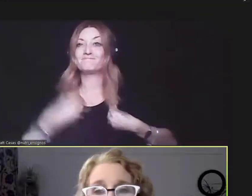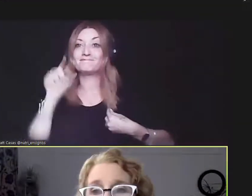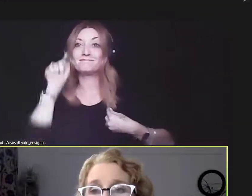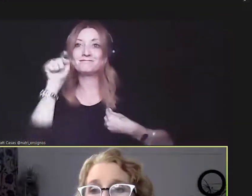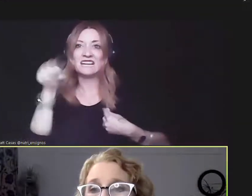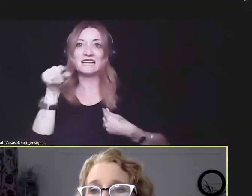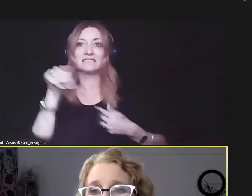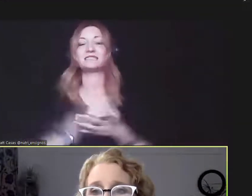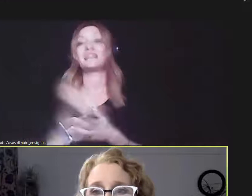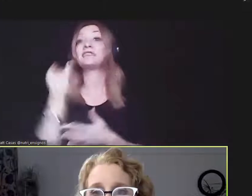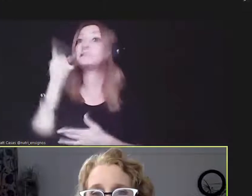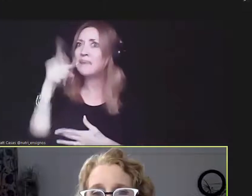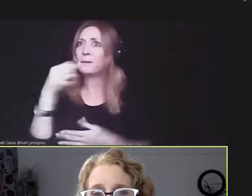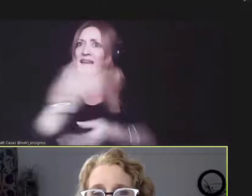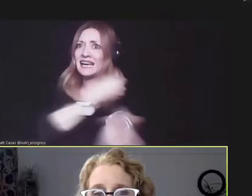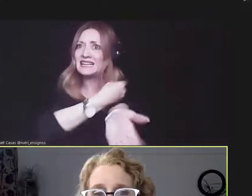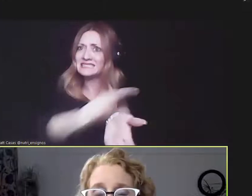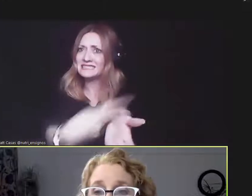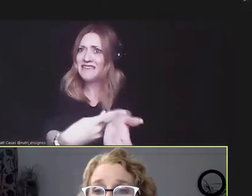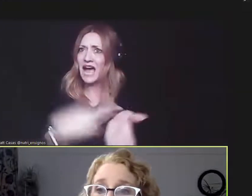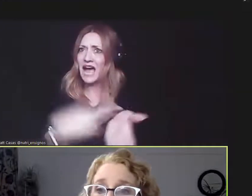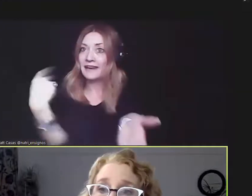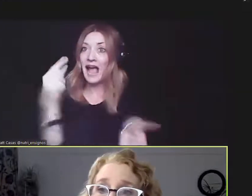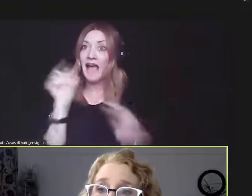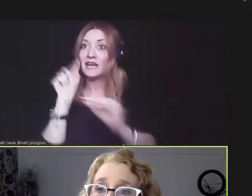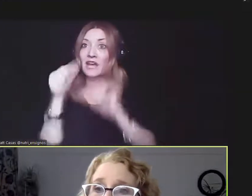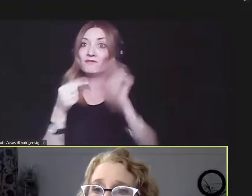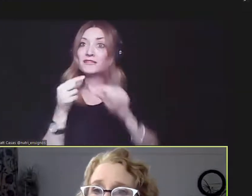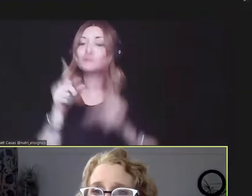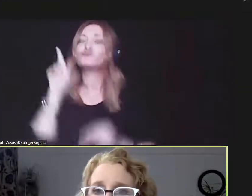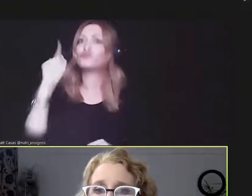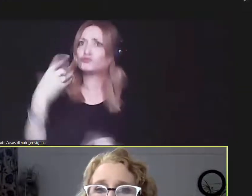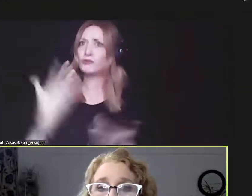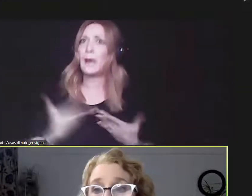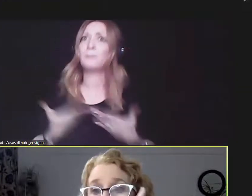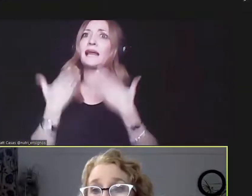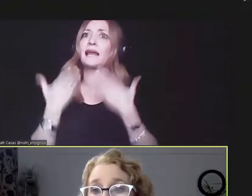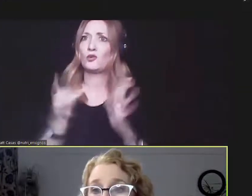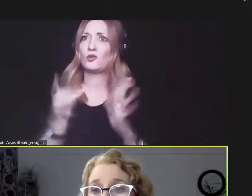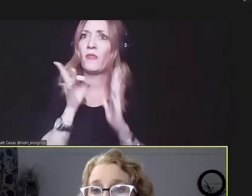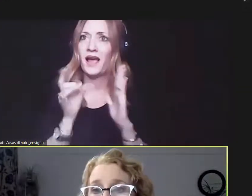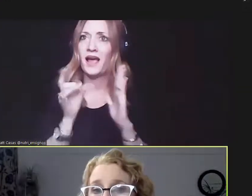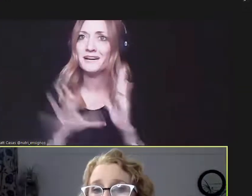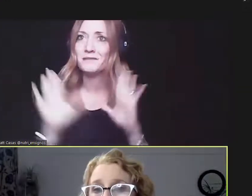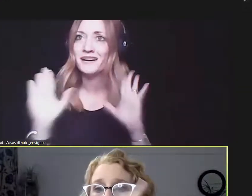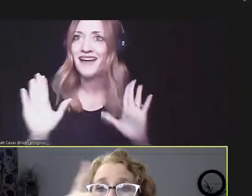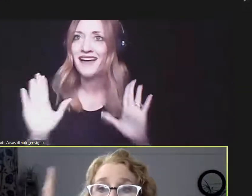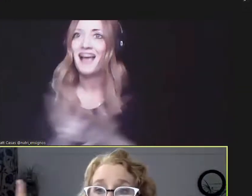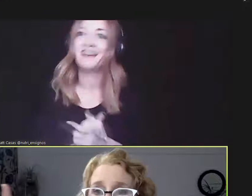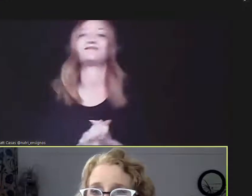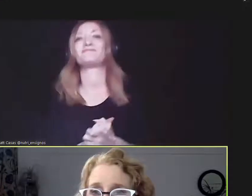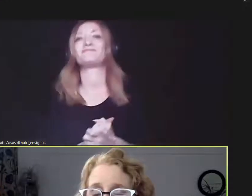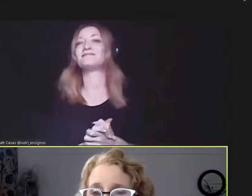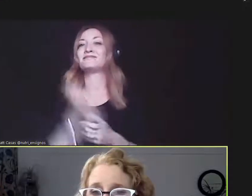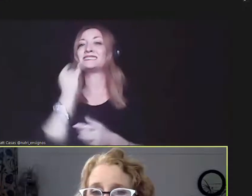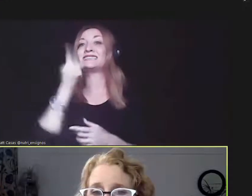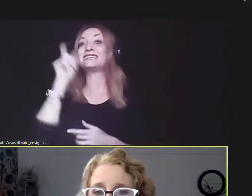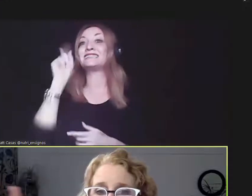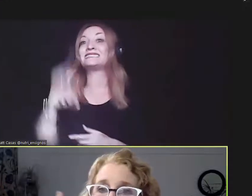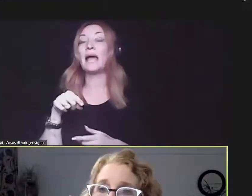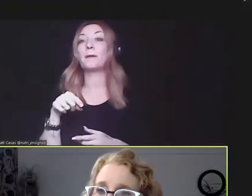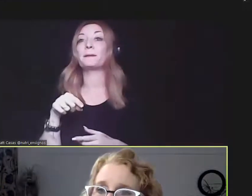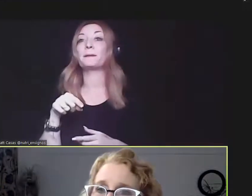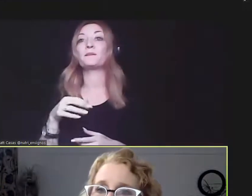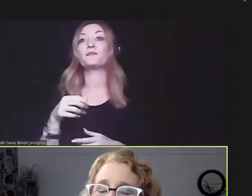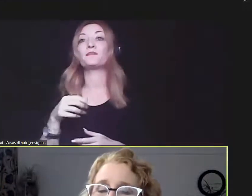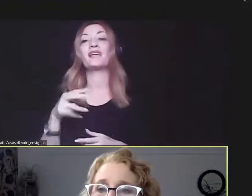healthy pH level. Now, the pH scale goes from 1 to 14,